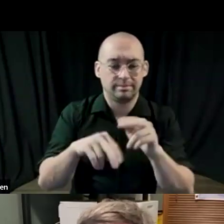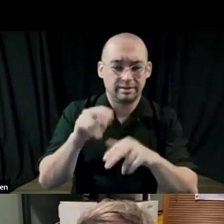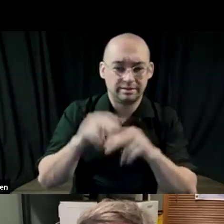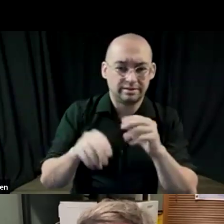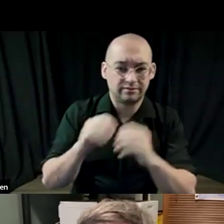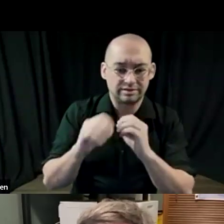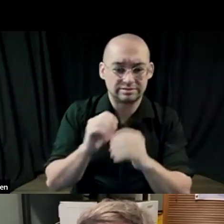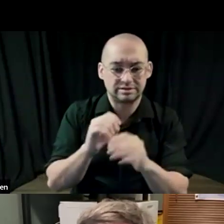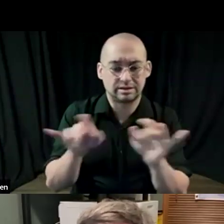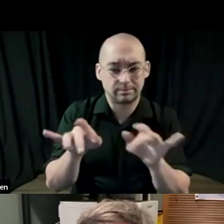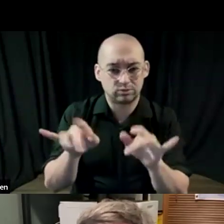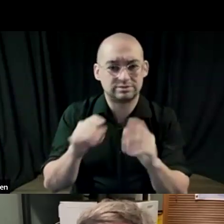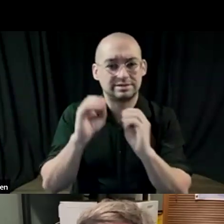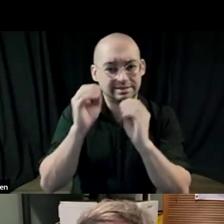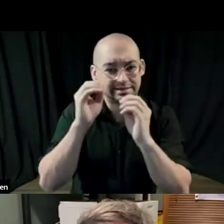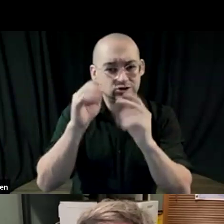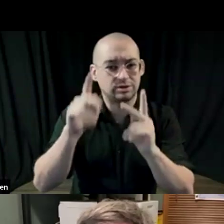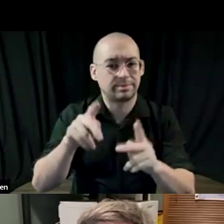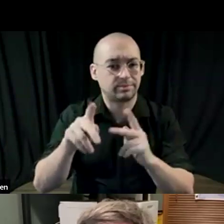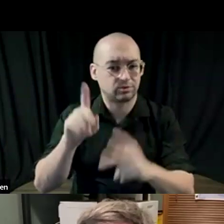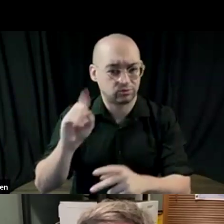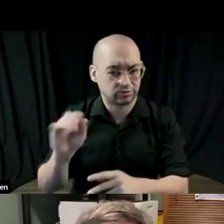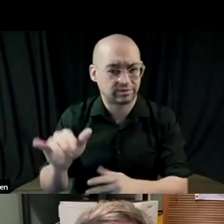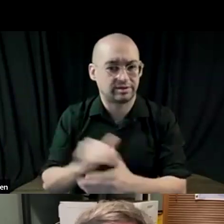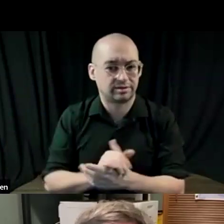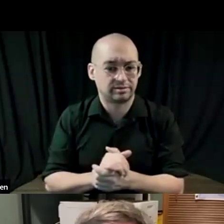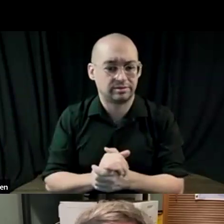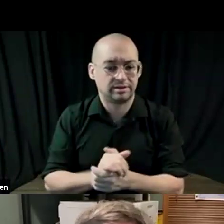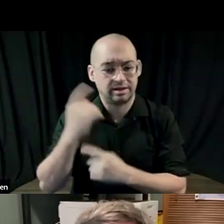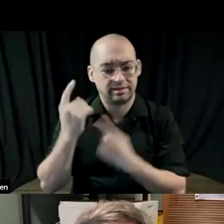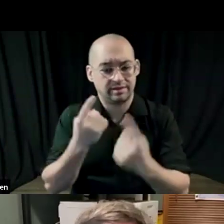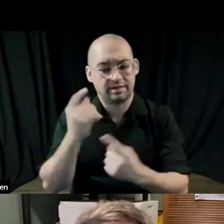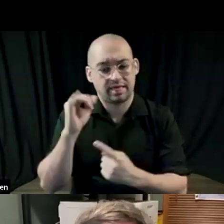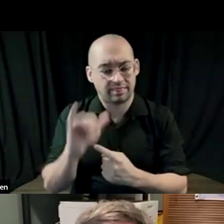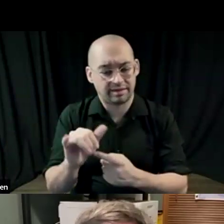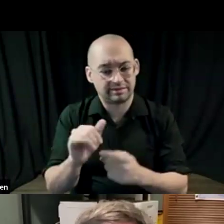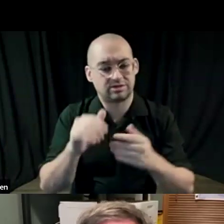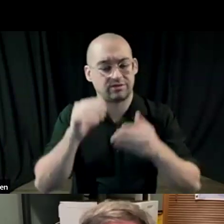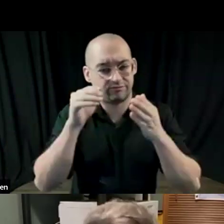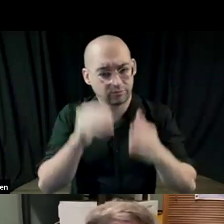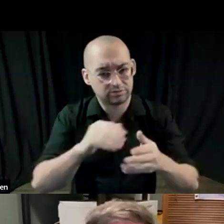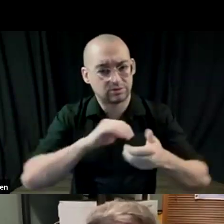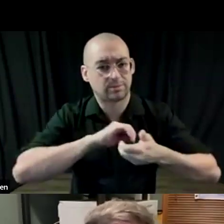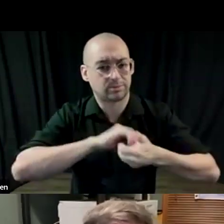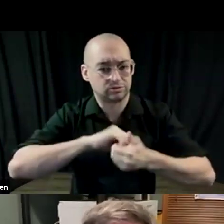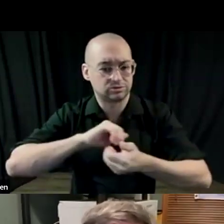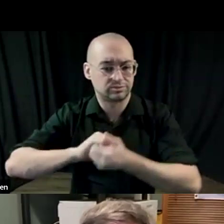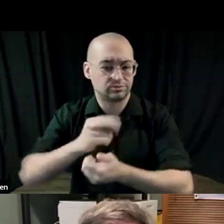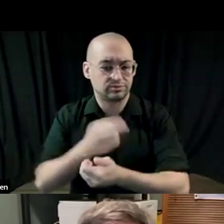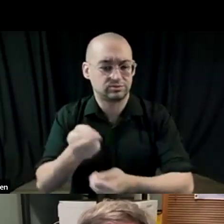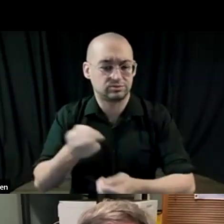and teaching folks to do that. So I think that would be the focus of the partner collaboration resource.